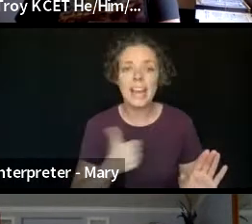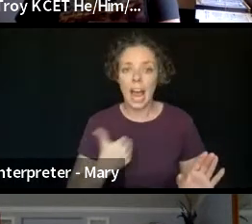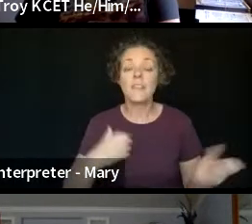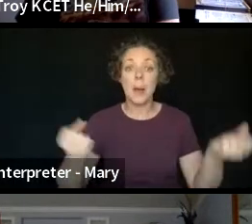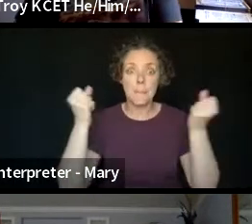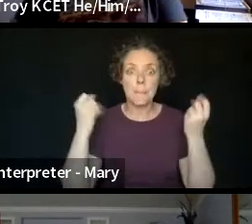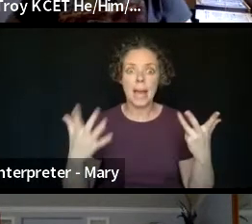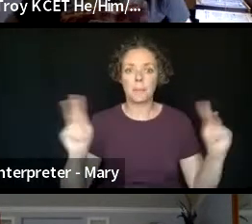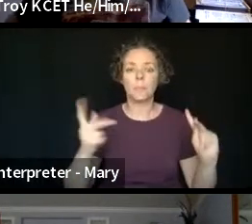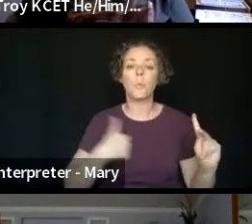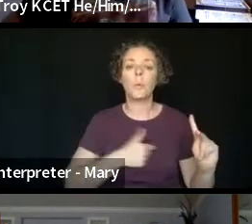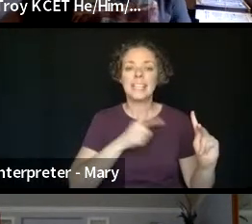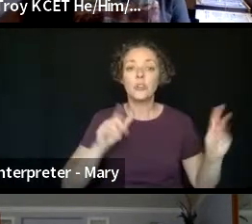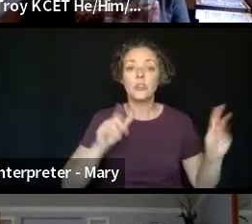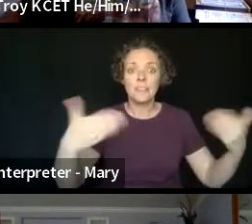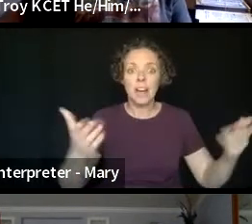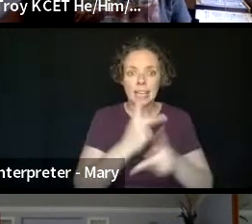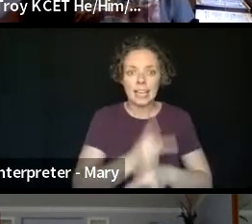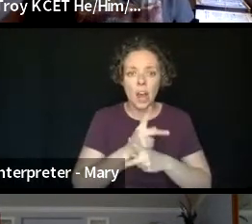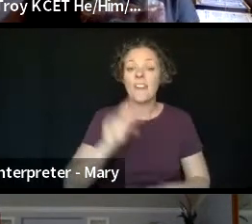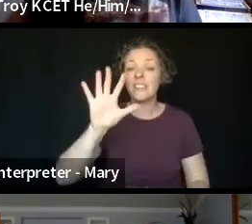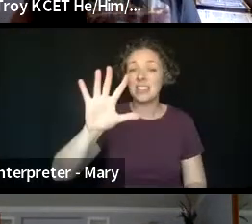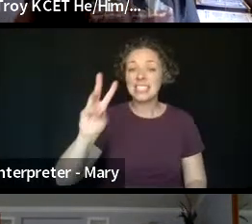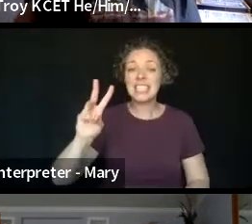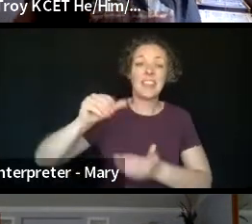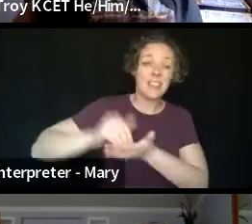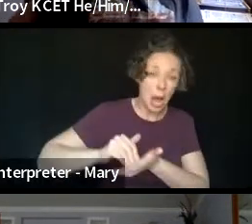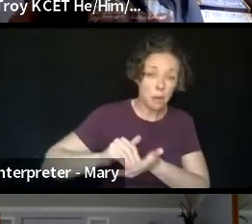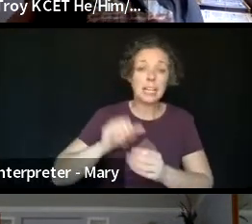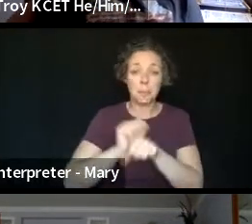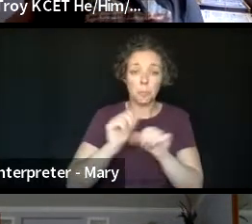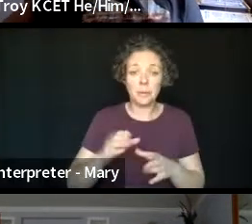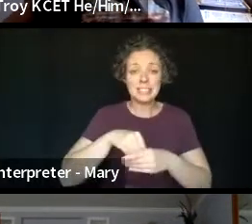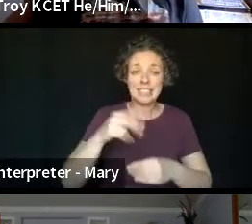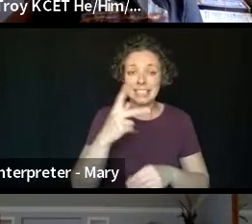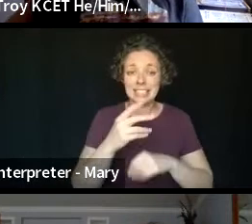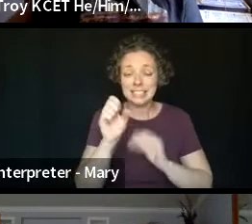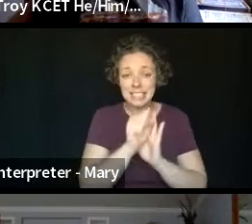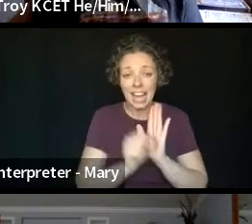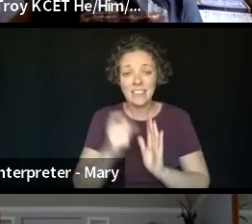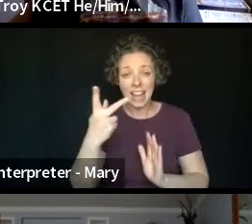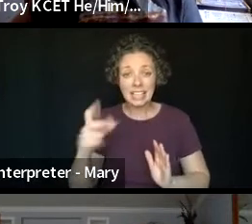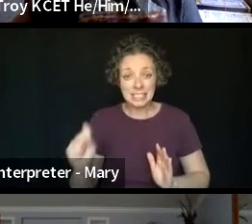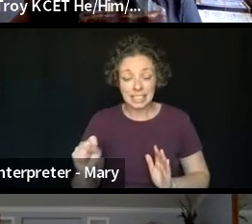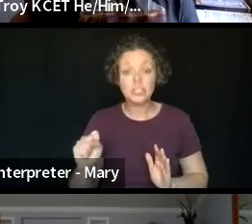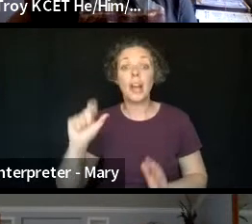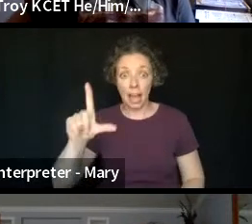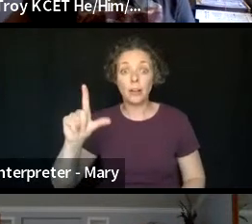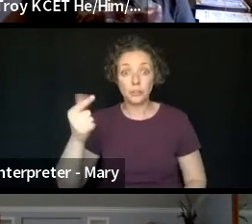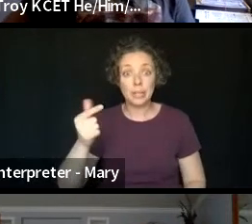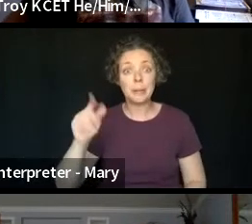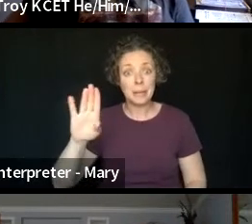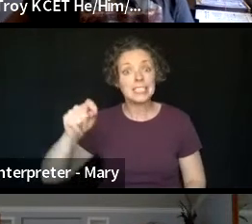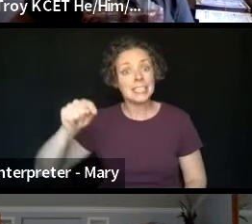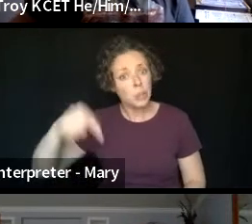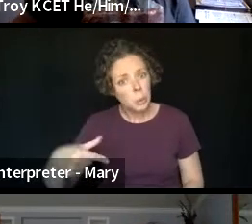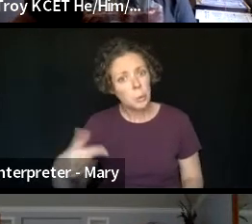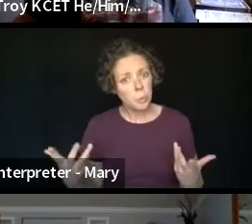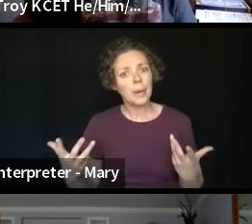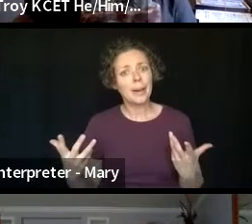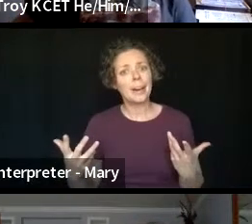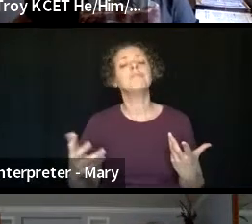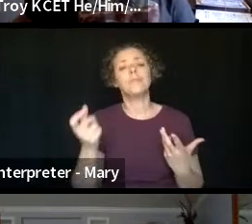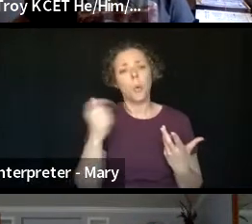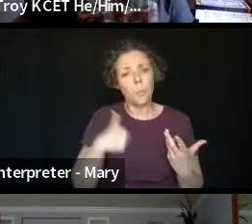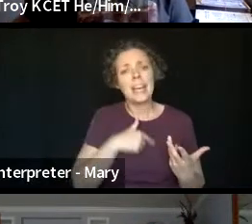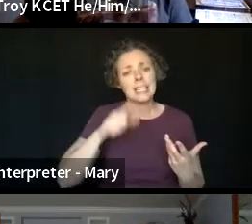of. 56,000 employees in the state of Kansas that are LGBTQ, right? So understanding that this is a part of